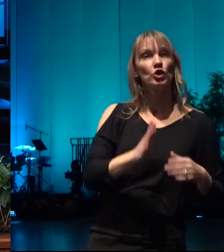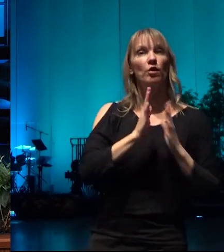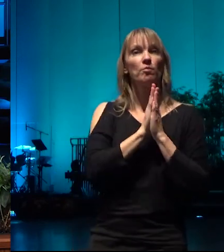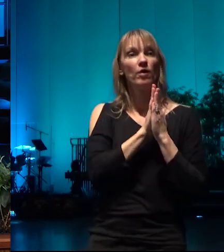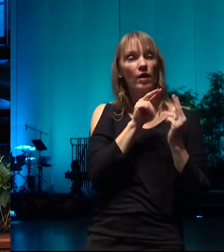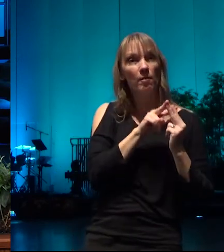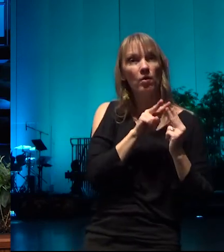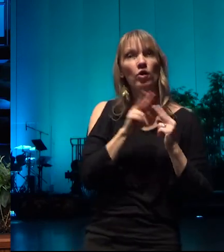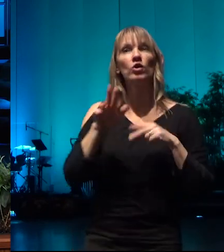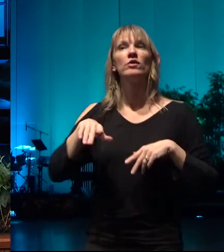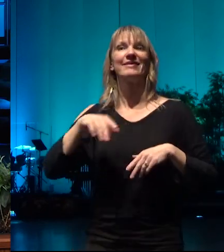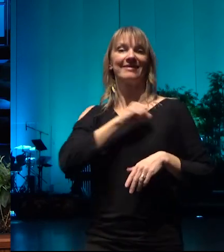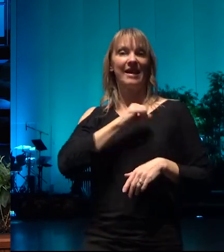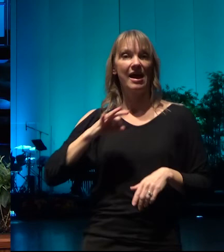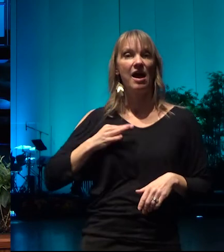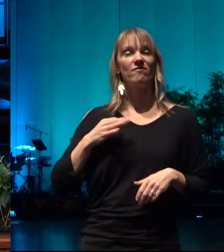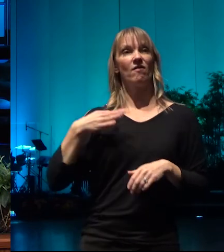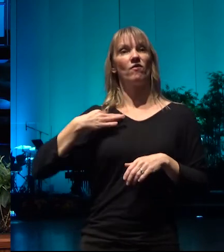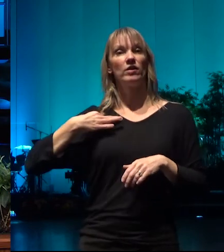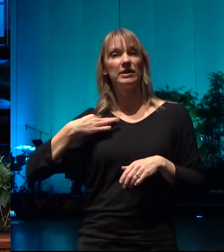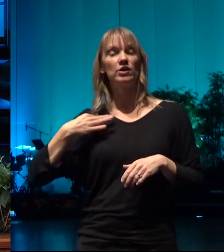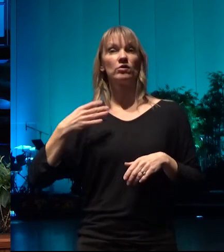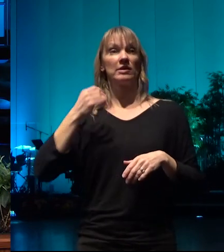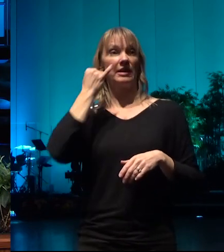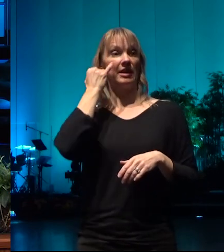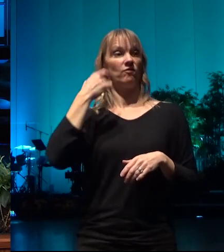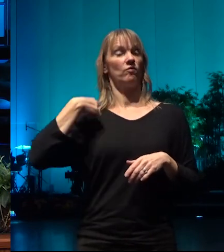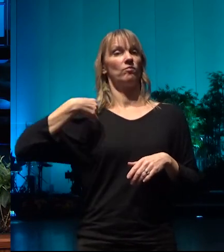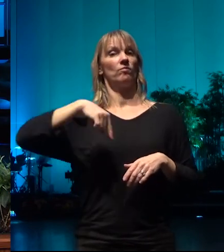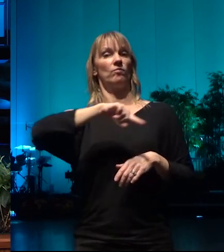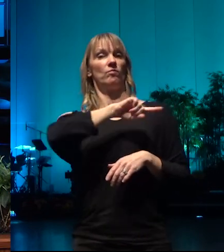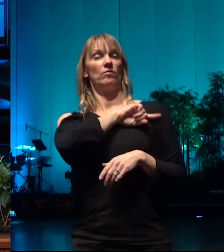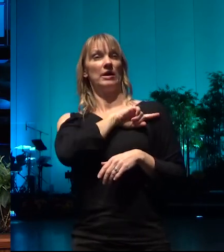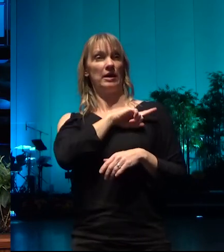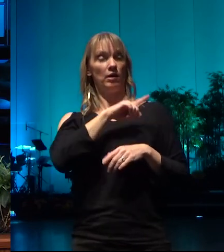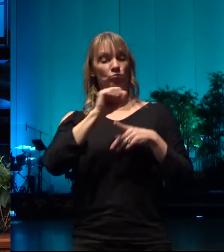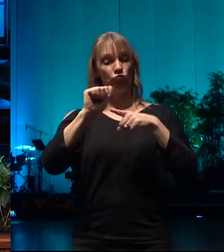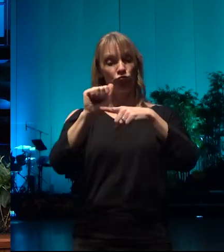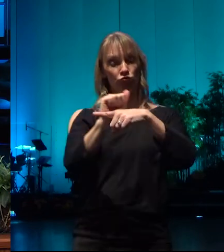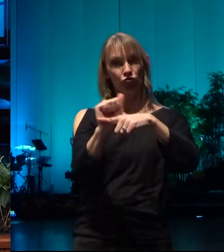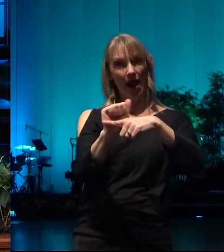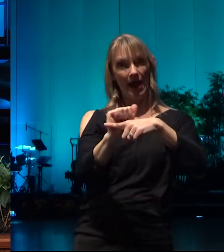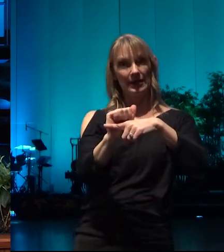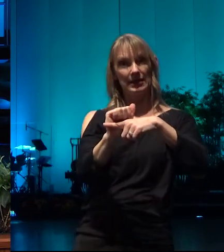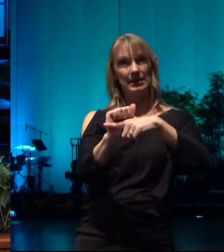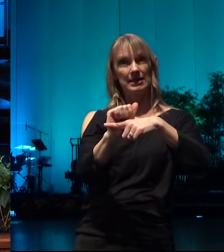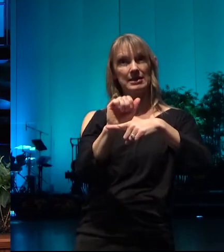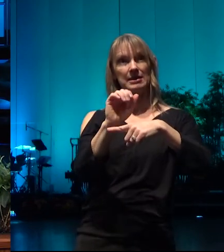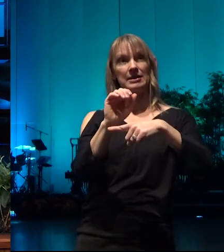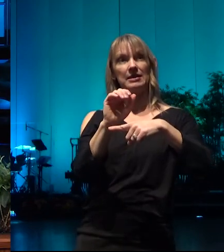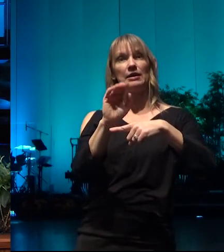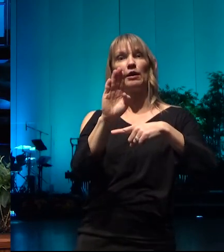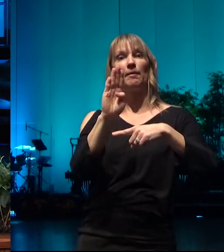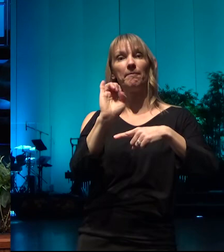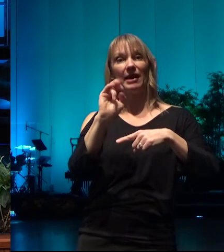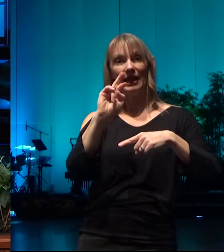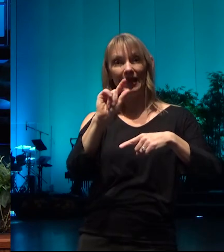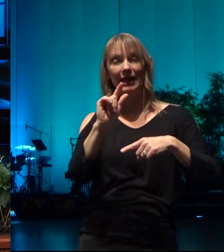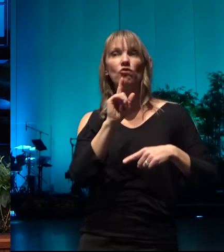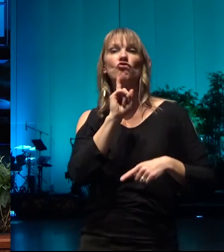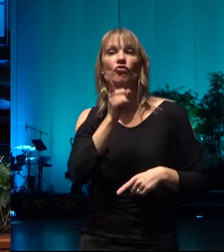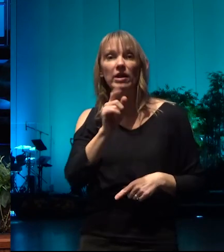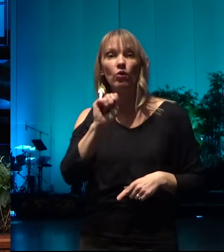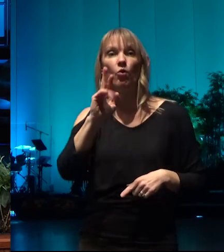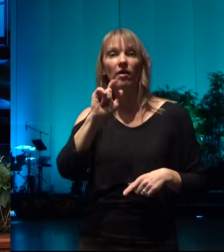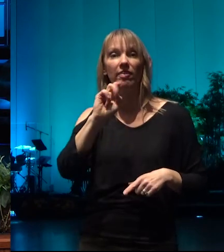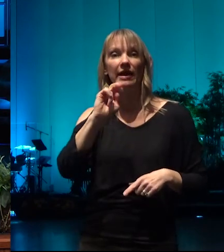the practitioners, the staff, the key volunteers, were to fervently practice being real and authentic